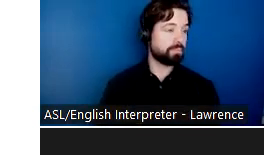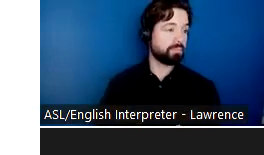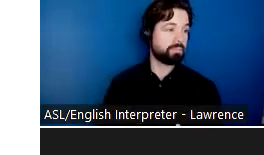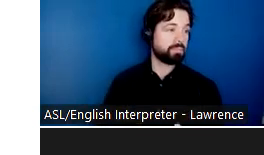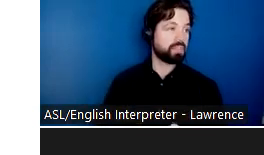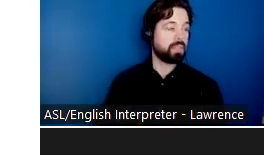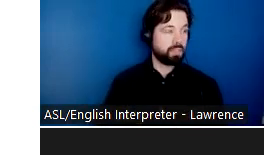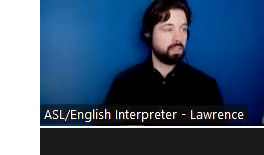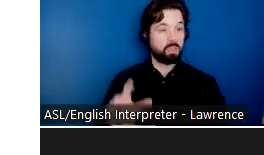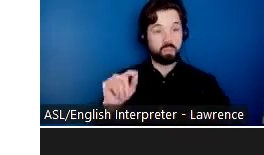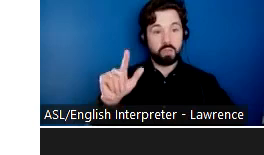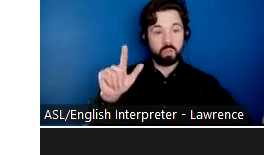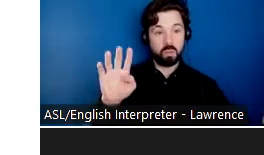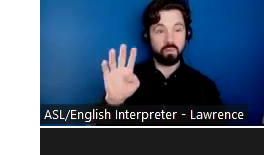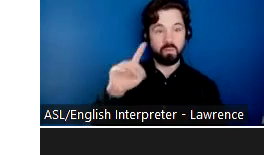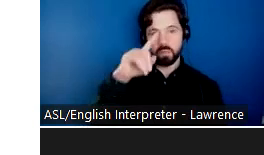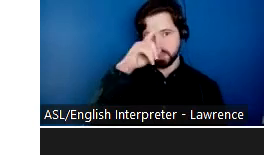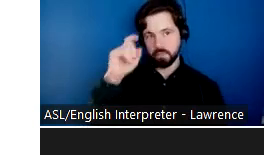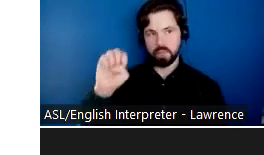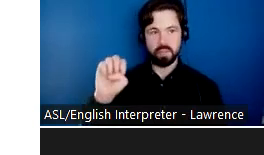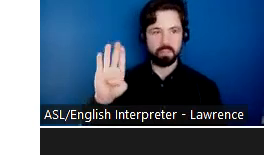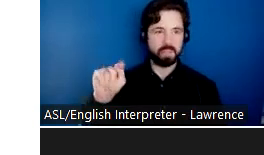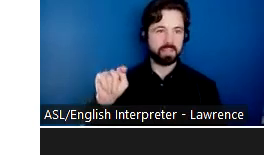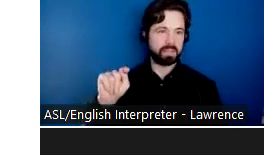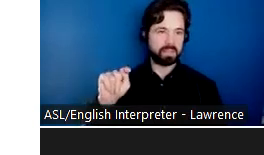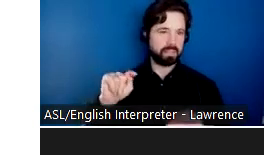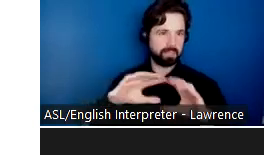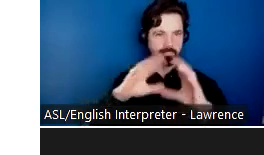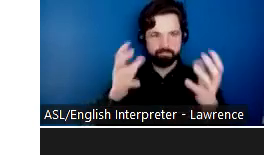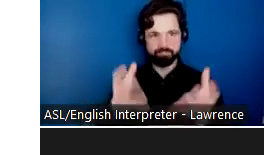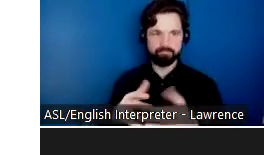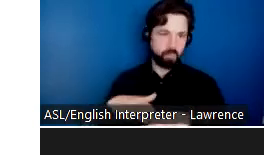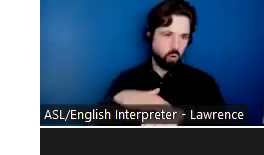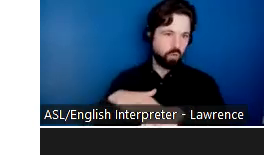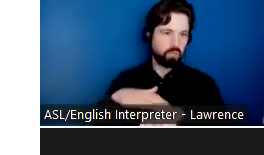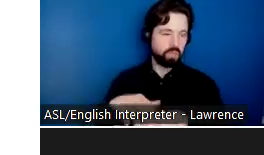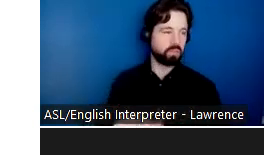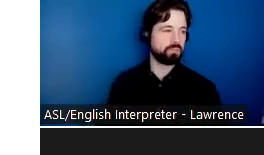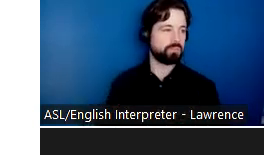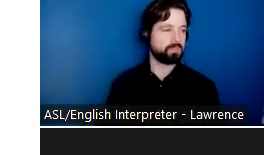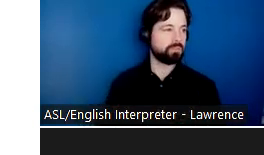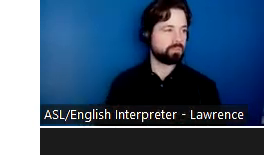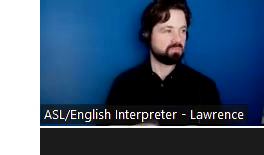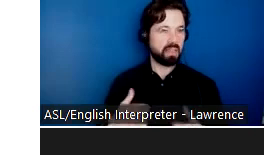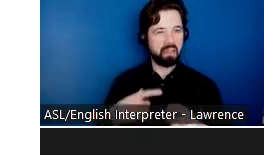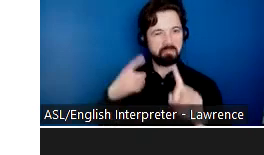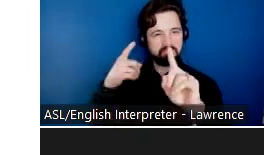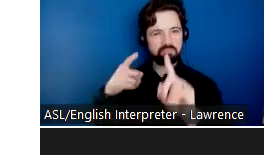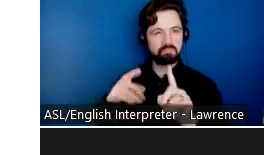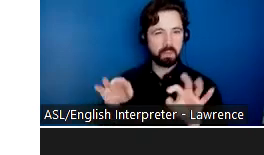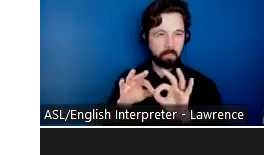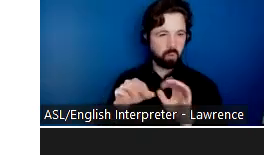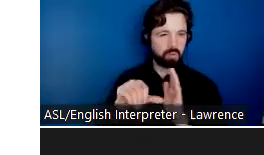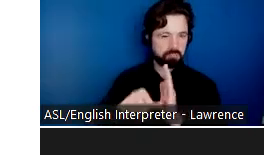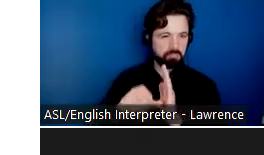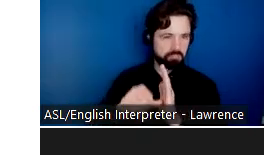Okay, the 2024 Summer EBT overview. This slide will provide a few main key points we think are important to